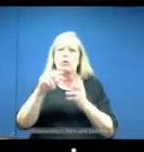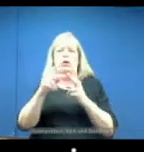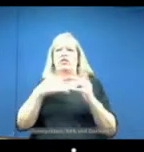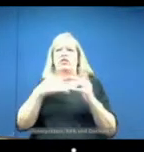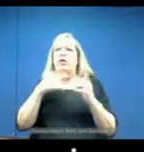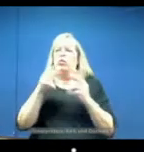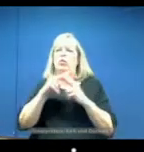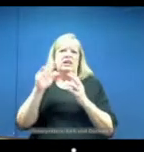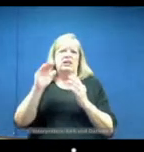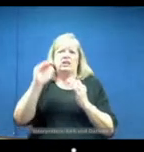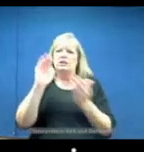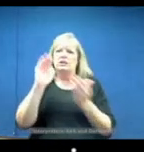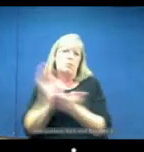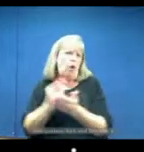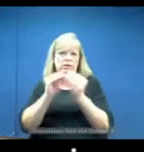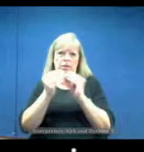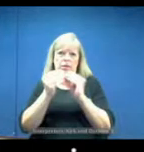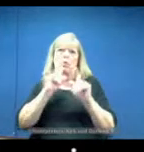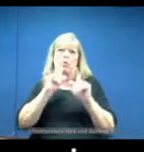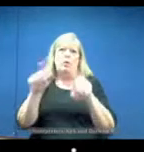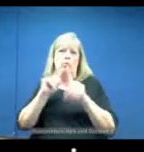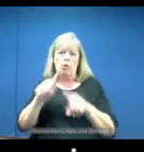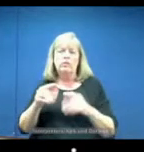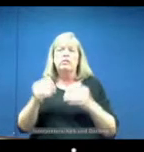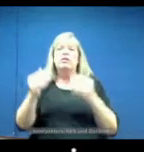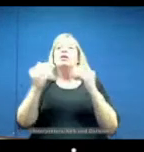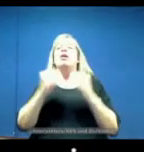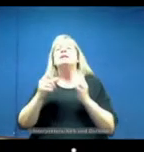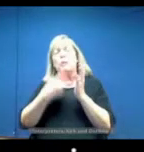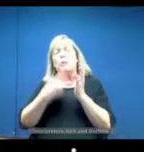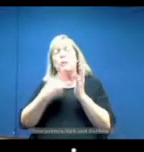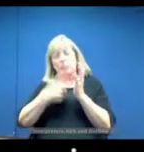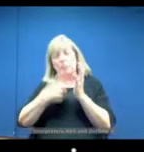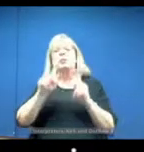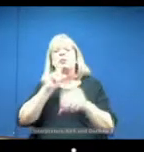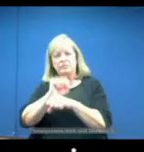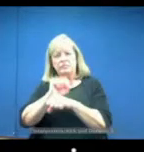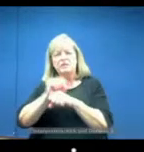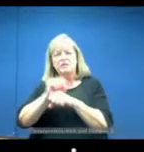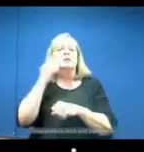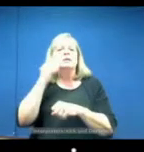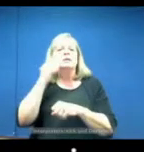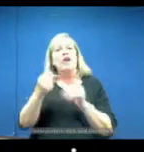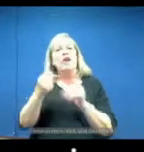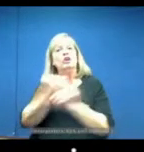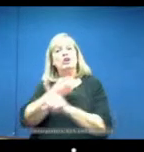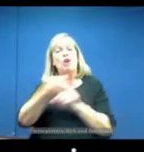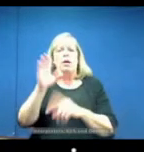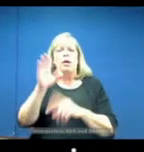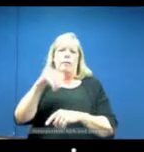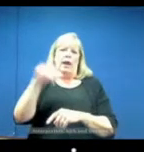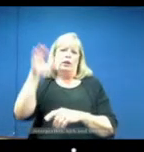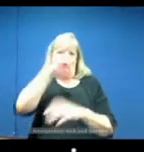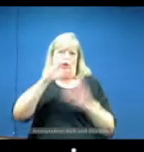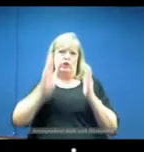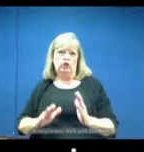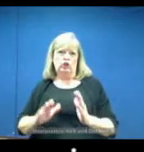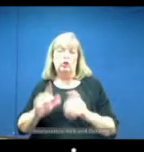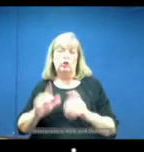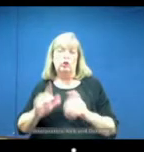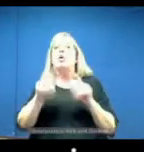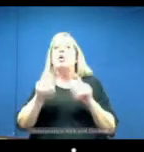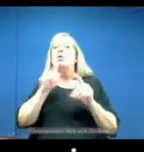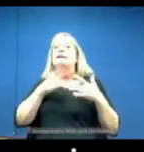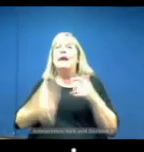Sometimes people are sexually assaulted by strangers, but more often they're assaulted by someone they know. So they're on a date, or